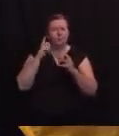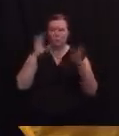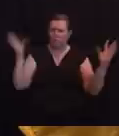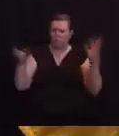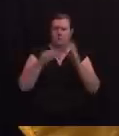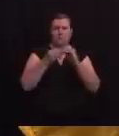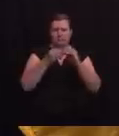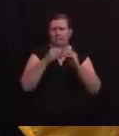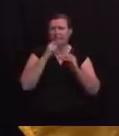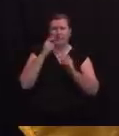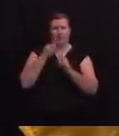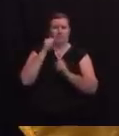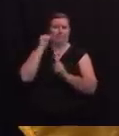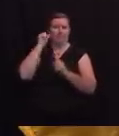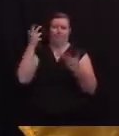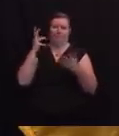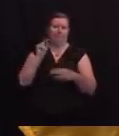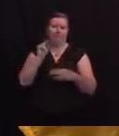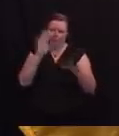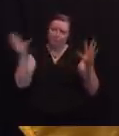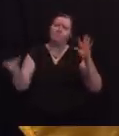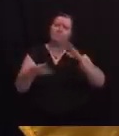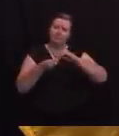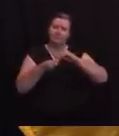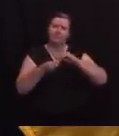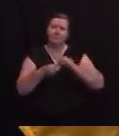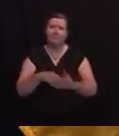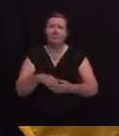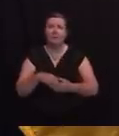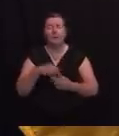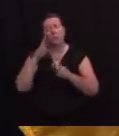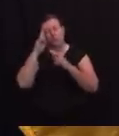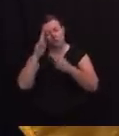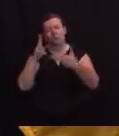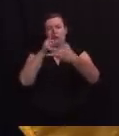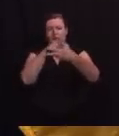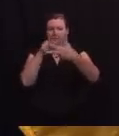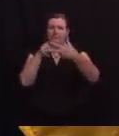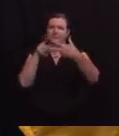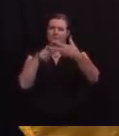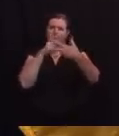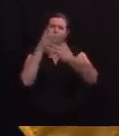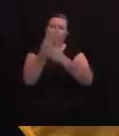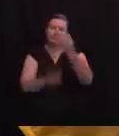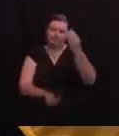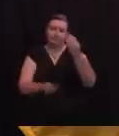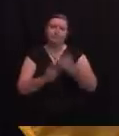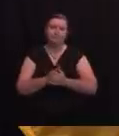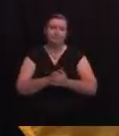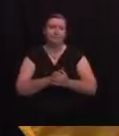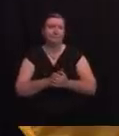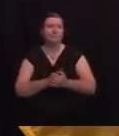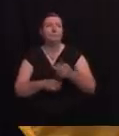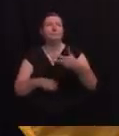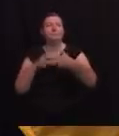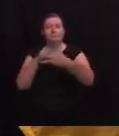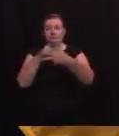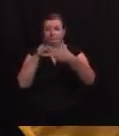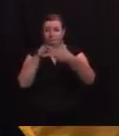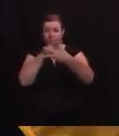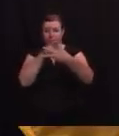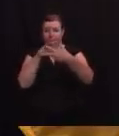3 more members of our New Jersey family who have been lost to this pandemic. Let's begin by